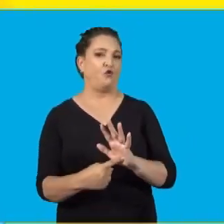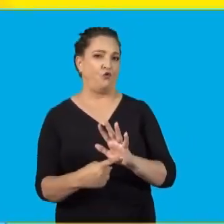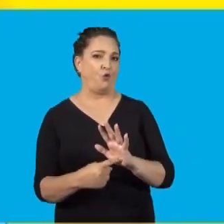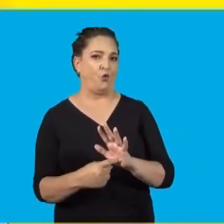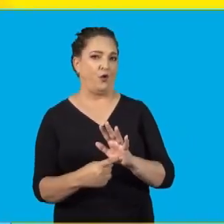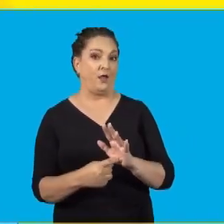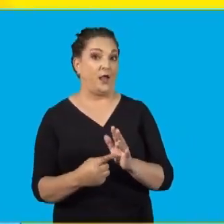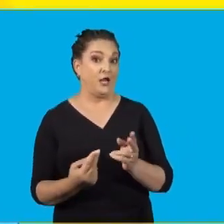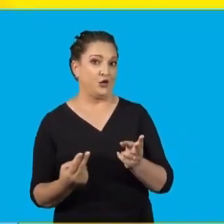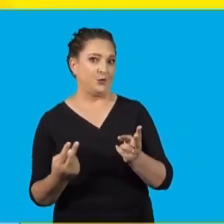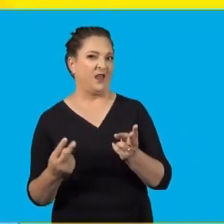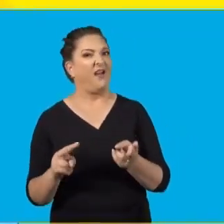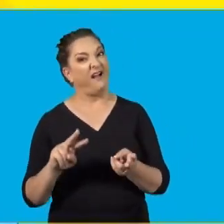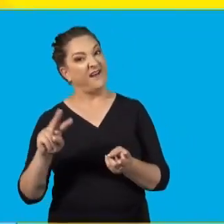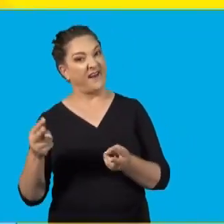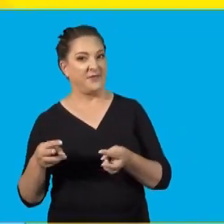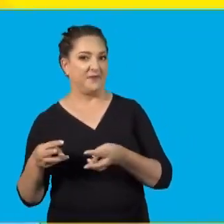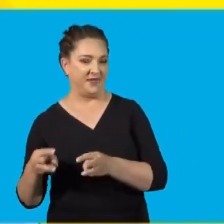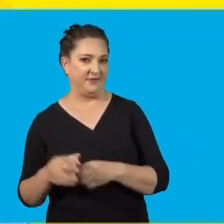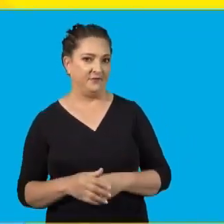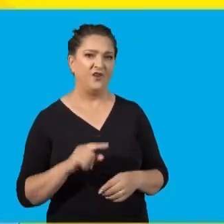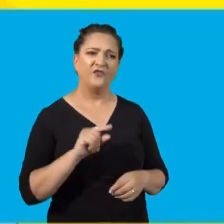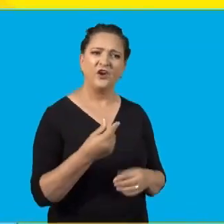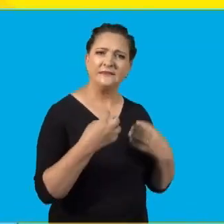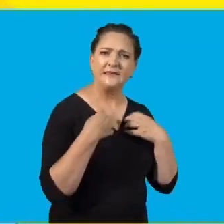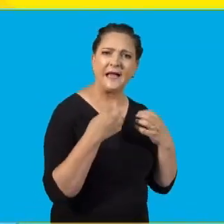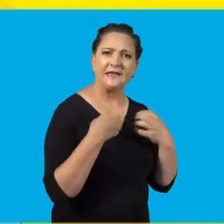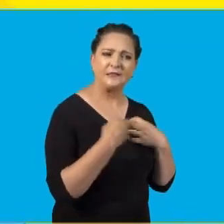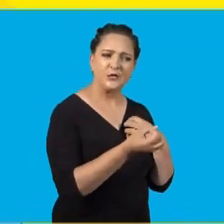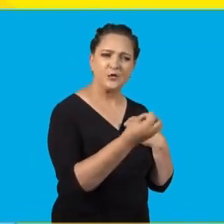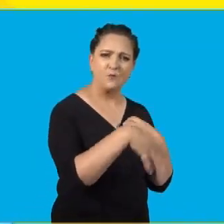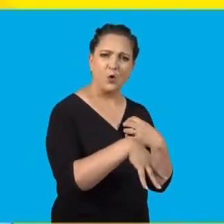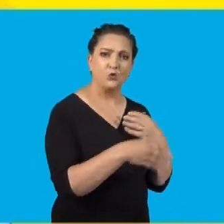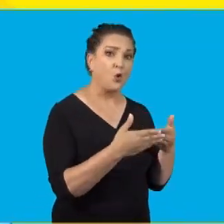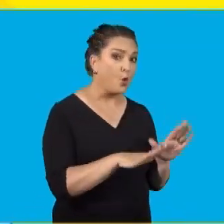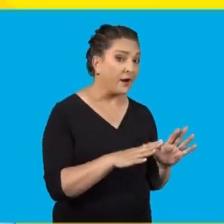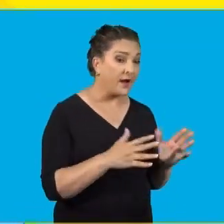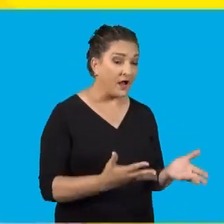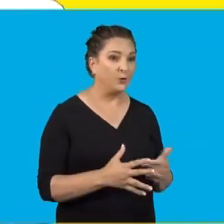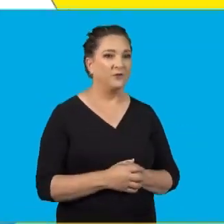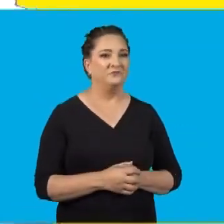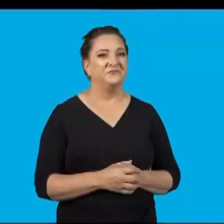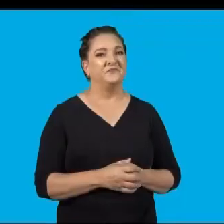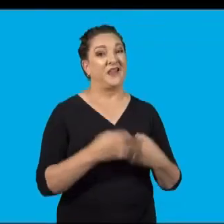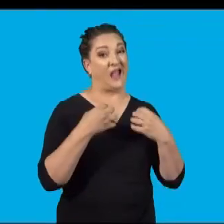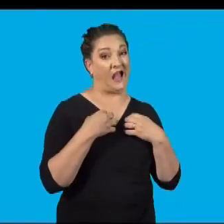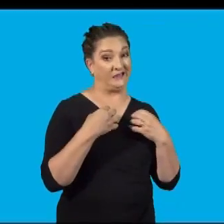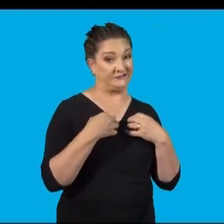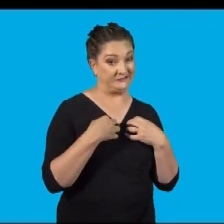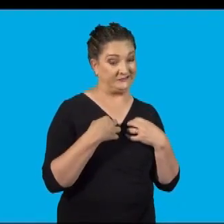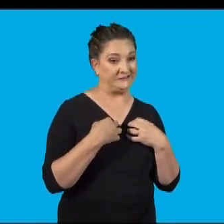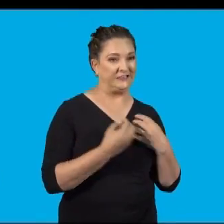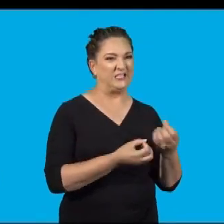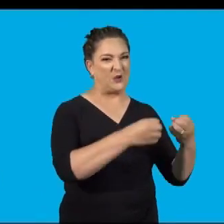another method. So the first way, I'm going to show you how to open an asset disposal. Now, when you do an